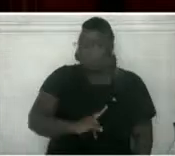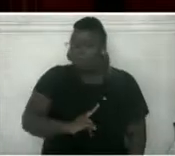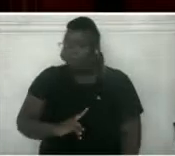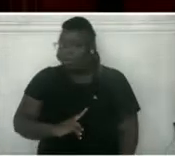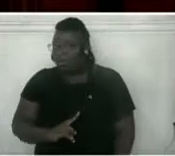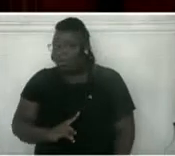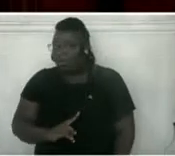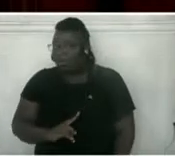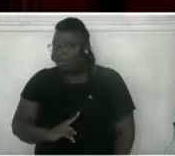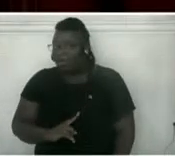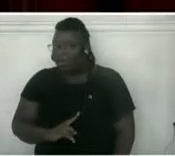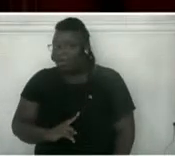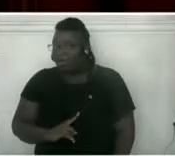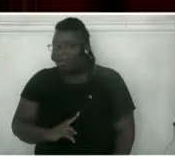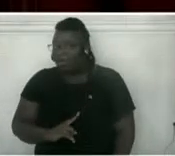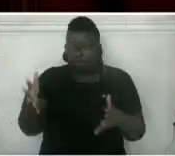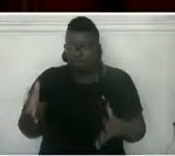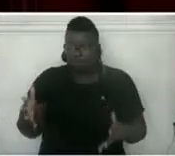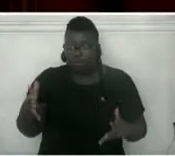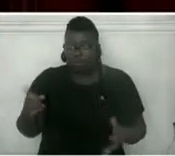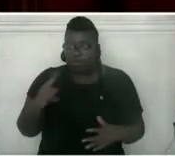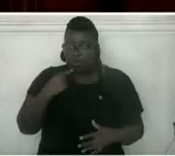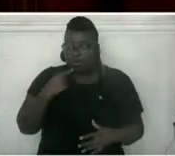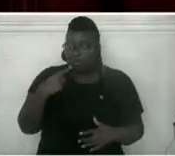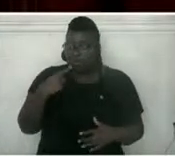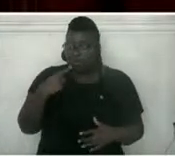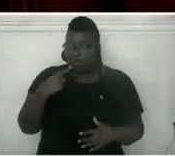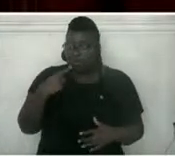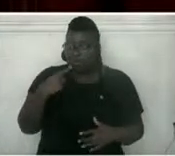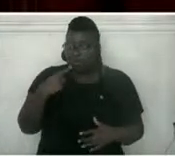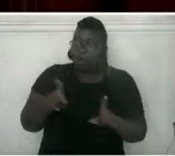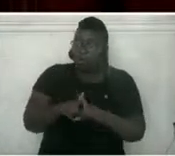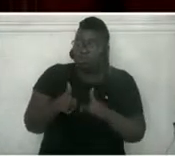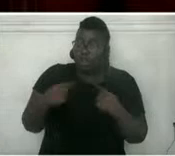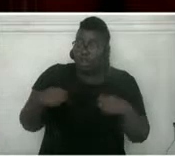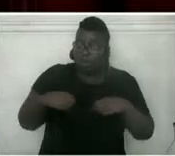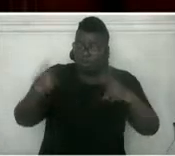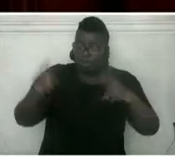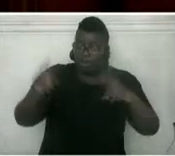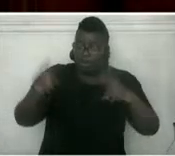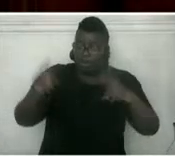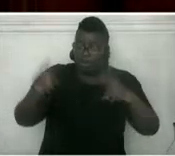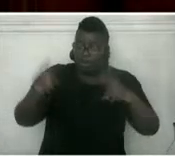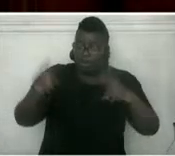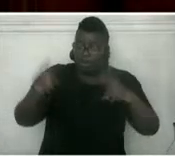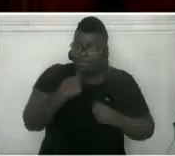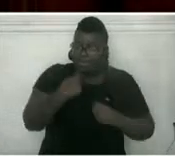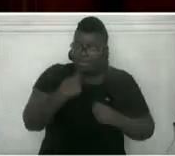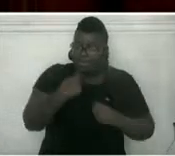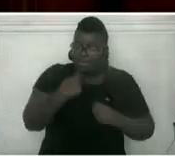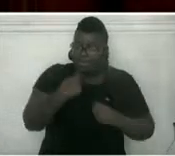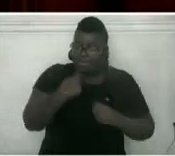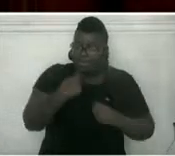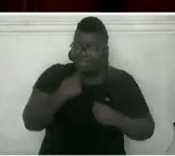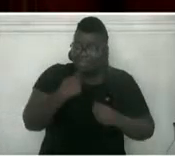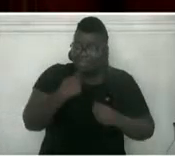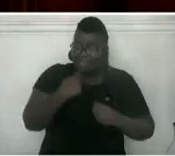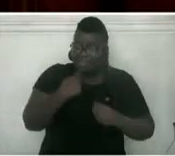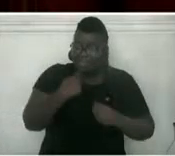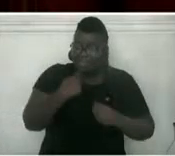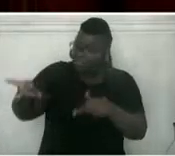ngoba even ama national entities asekuvumile ukuthi umeza